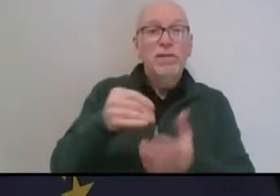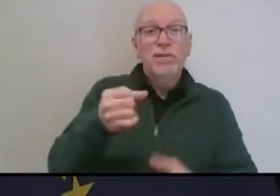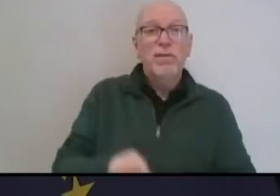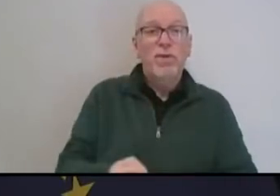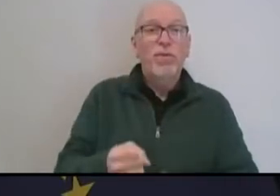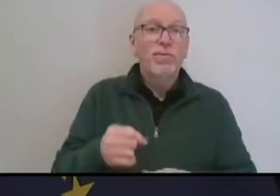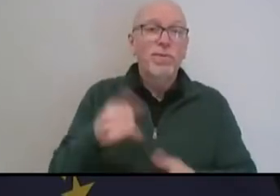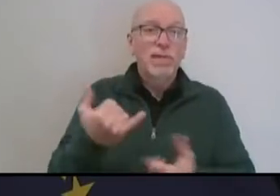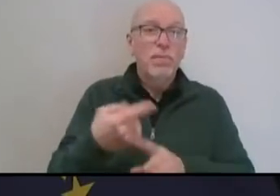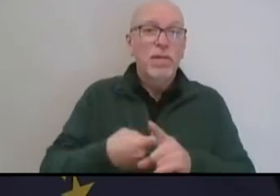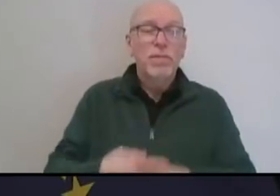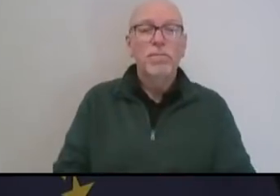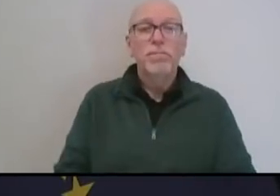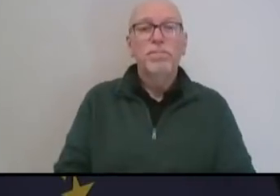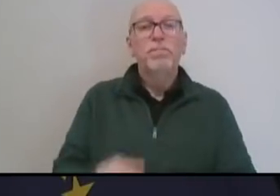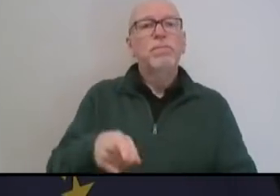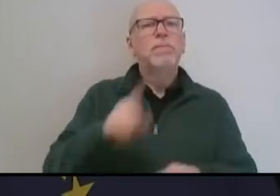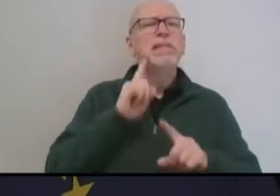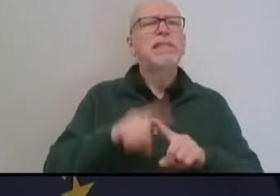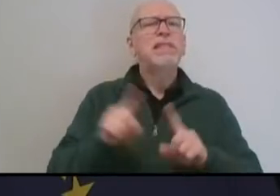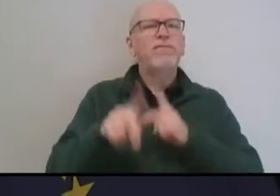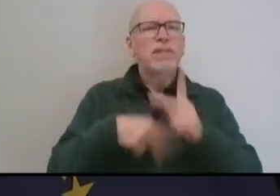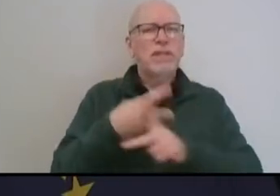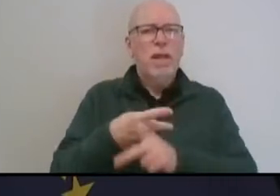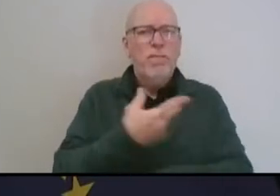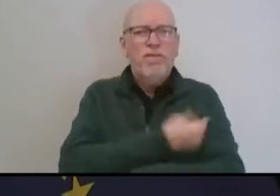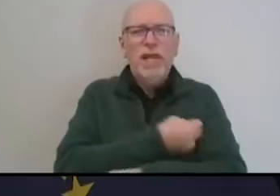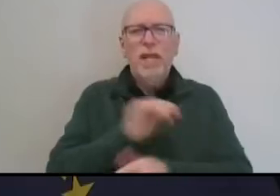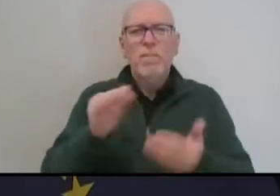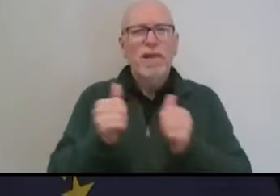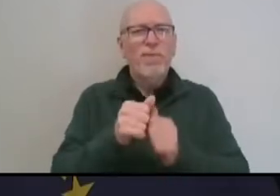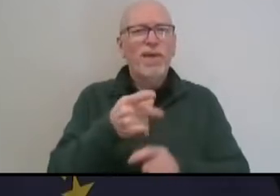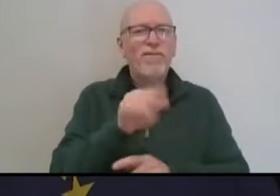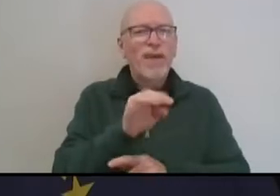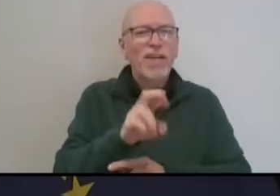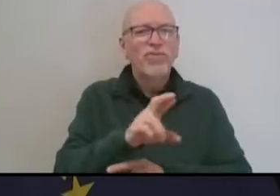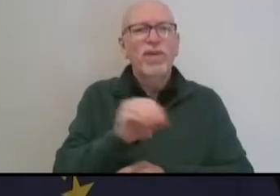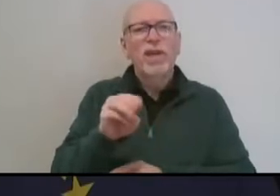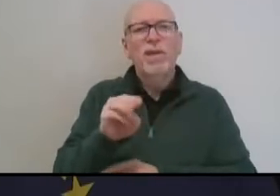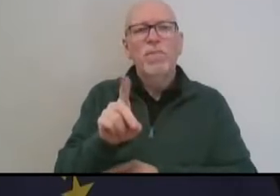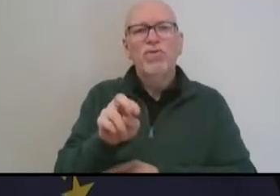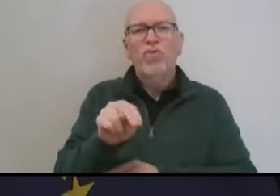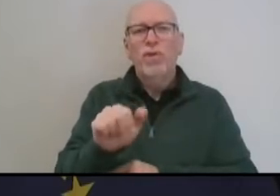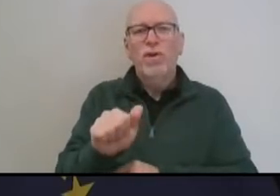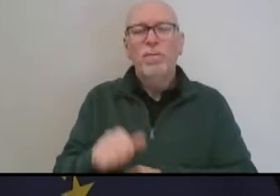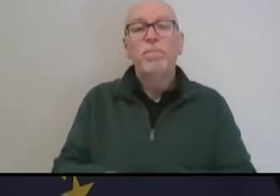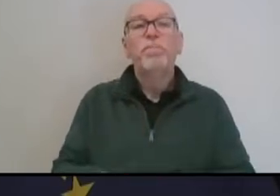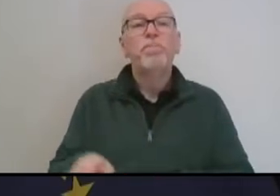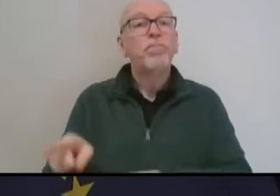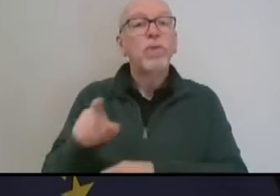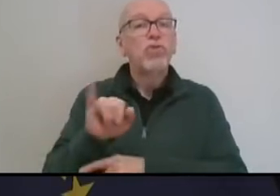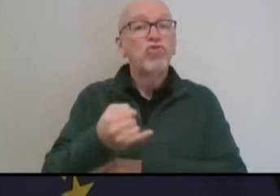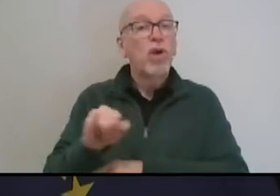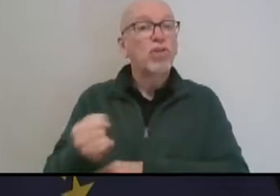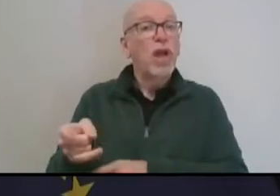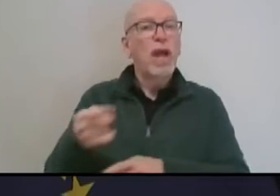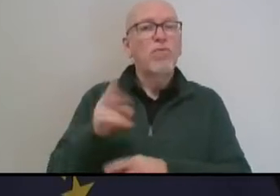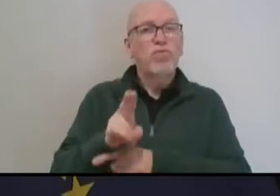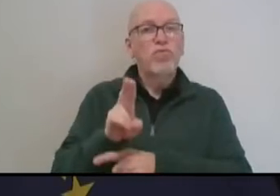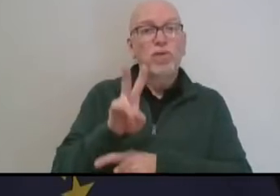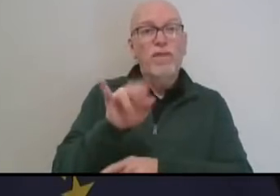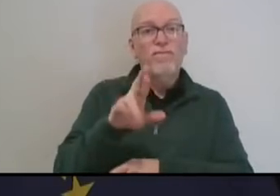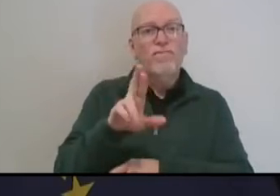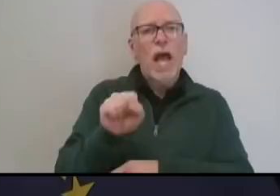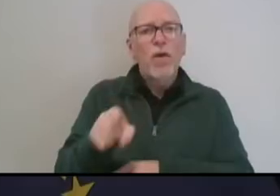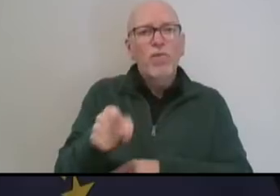this month. This is a different type of vaccine than the ones made by Pfizer and Moderna. It works by using a harmless virus to prompt